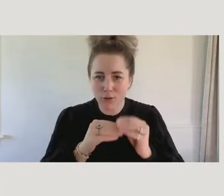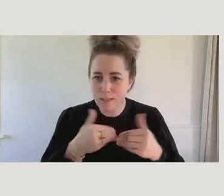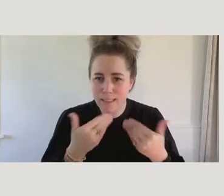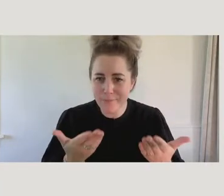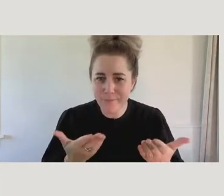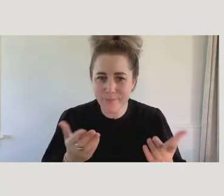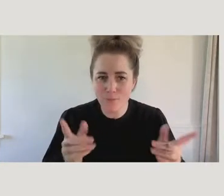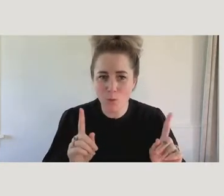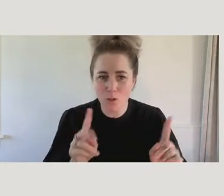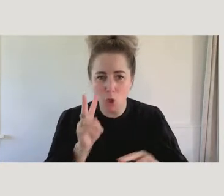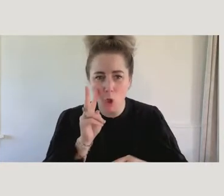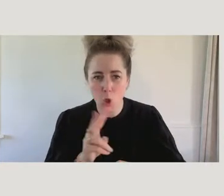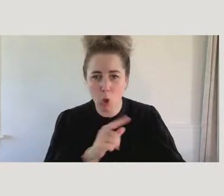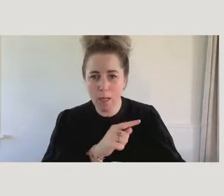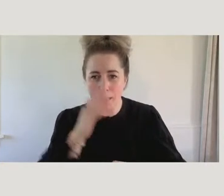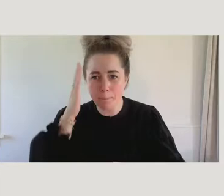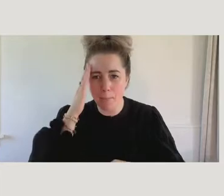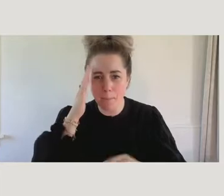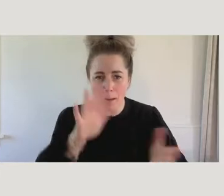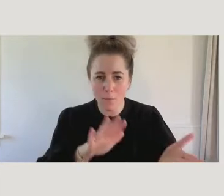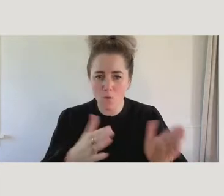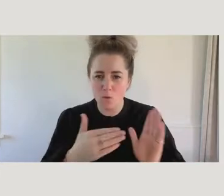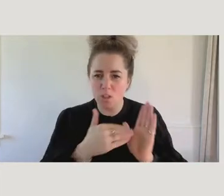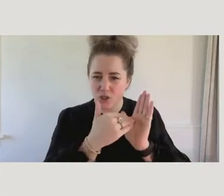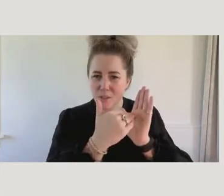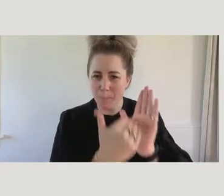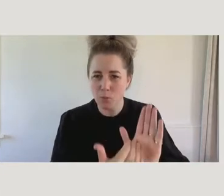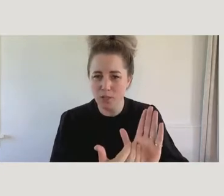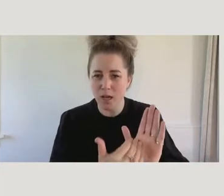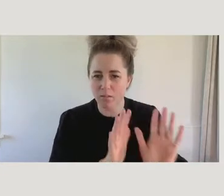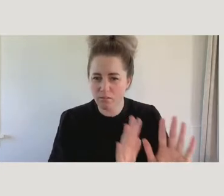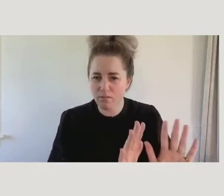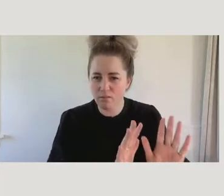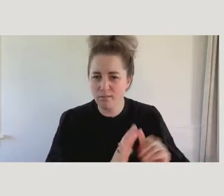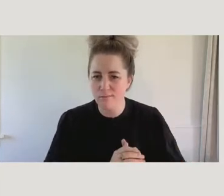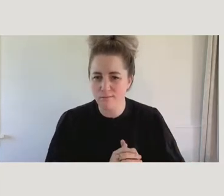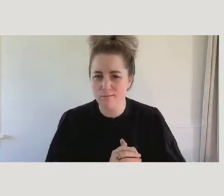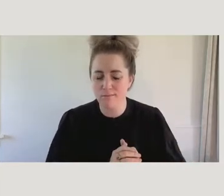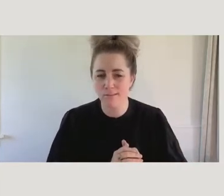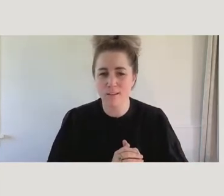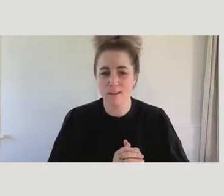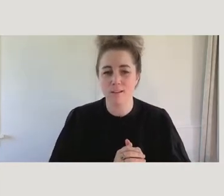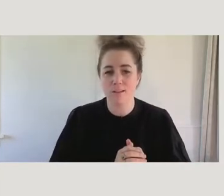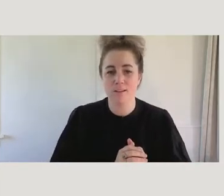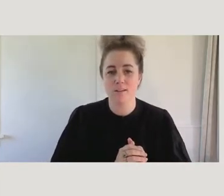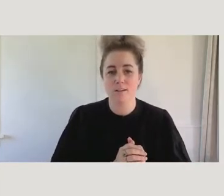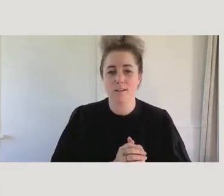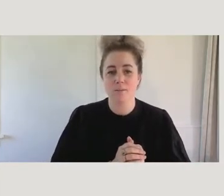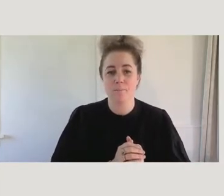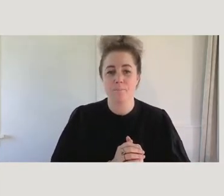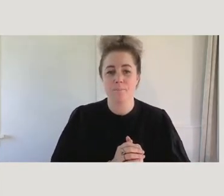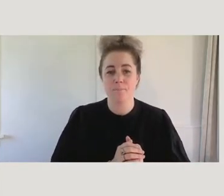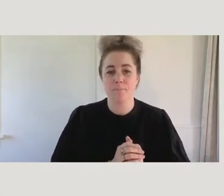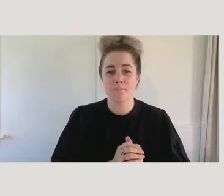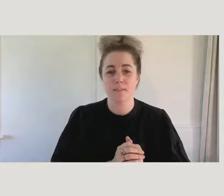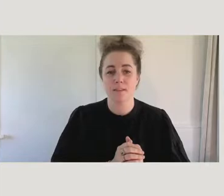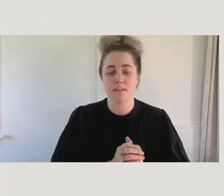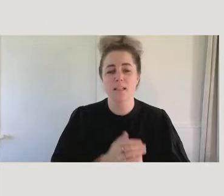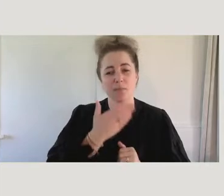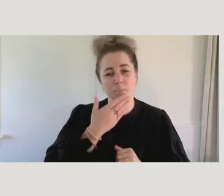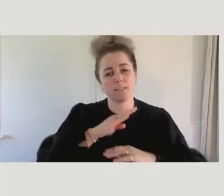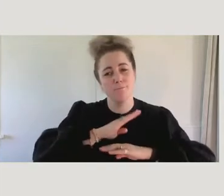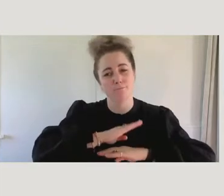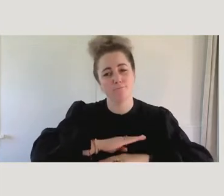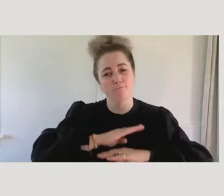look at the mama she might fall down put the chair on the table so um which means that just have some patience